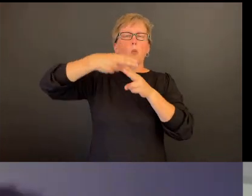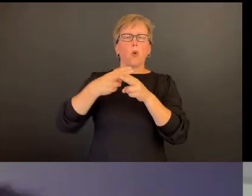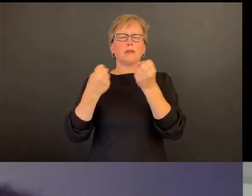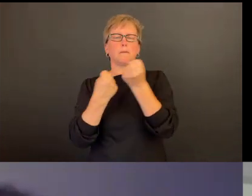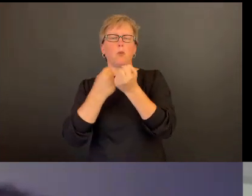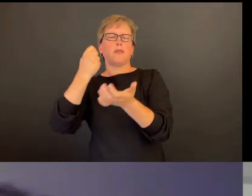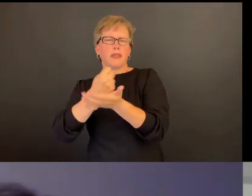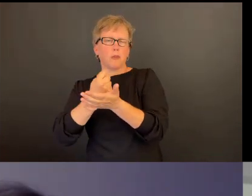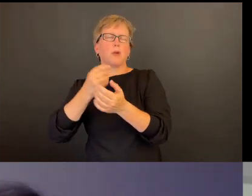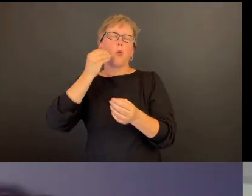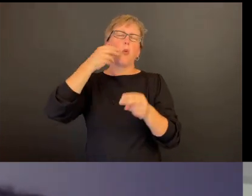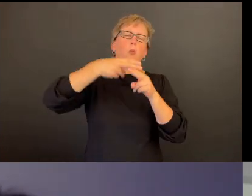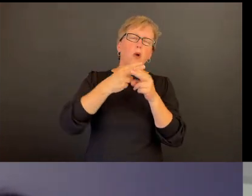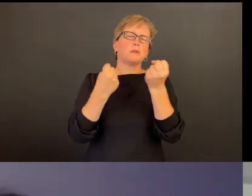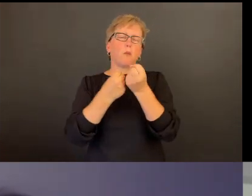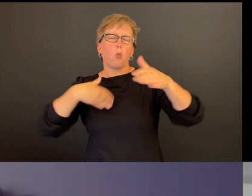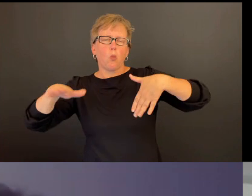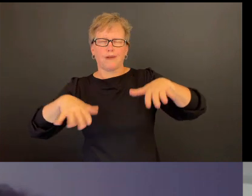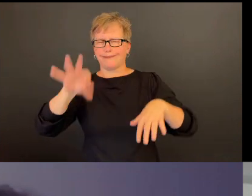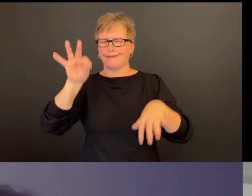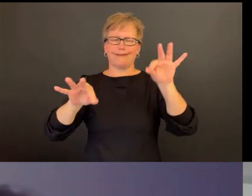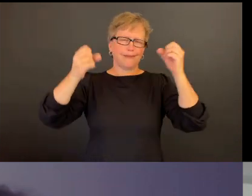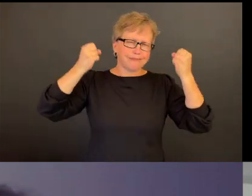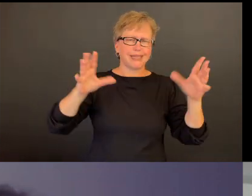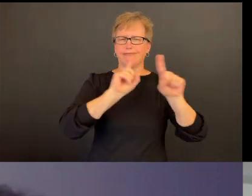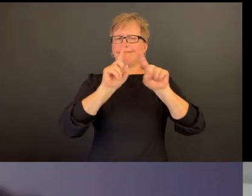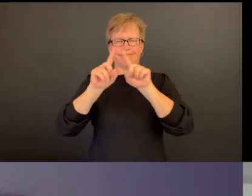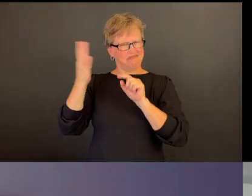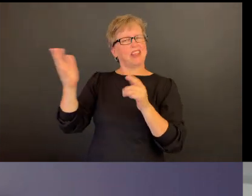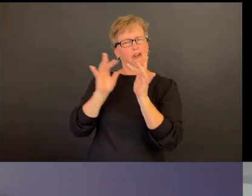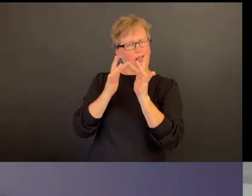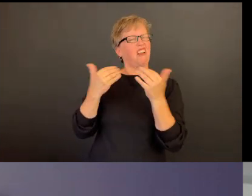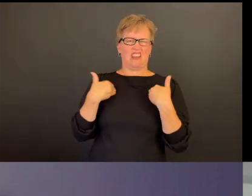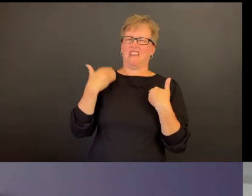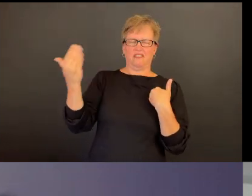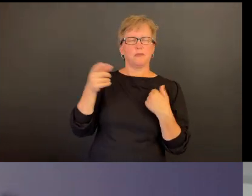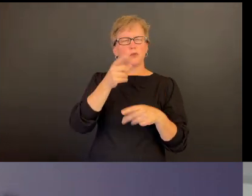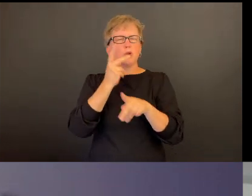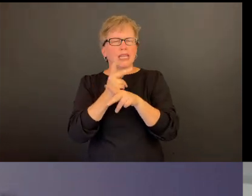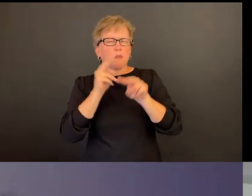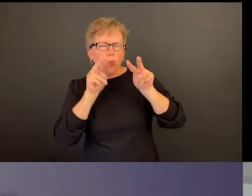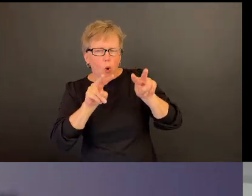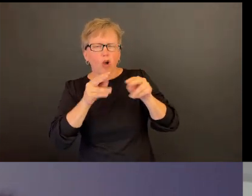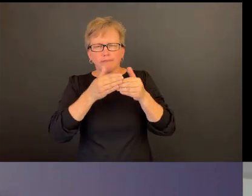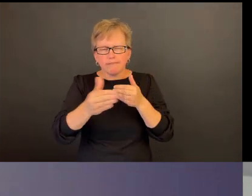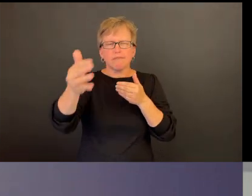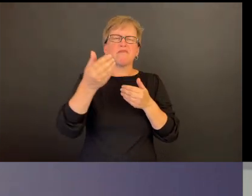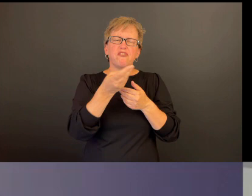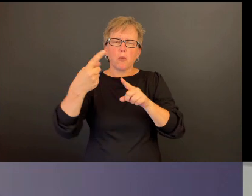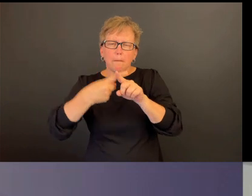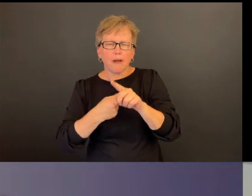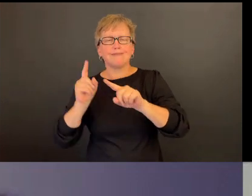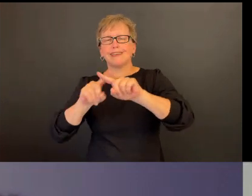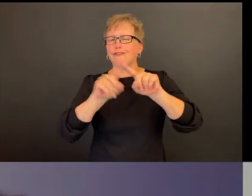what you find on the internet, and keep looking throughout the months ahead, because there's a lot of people that are coming up with these ideas. But these